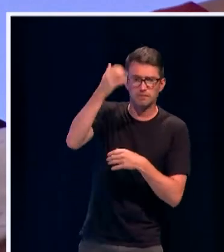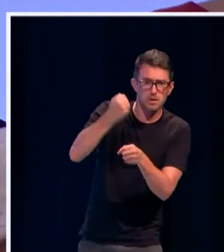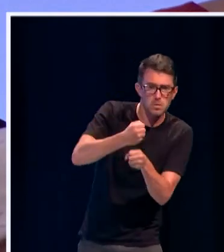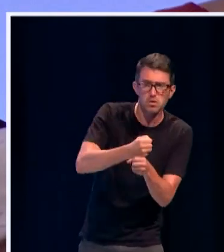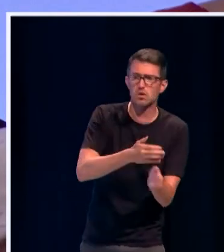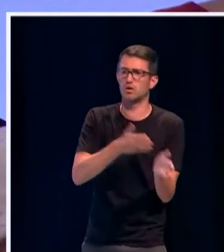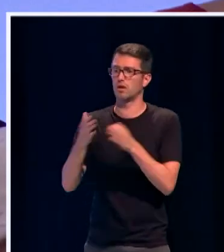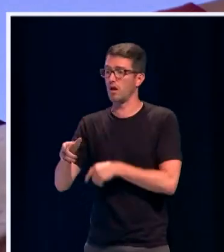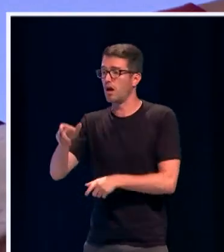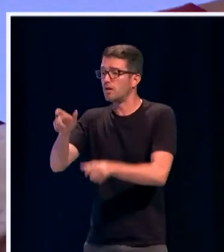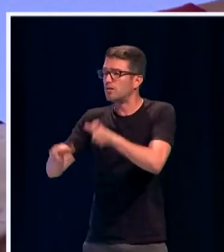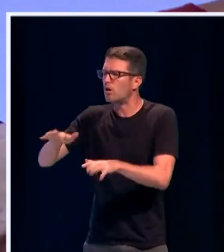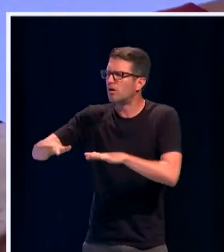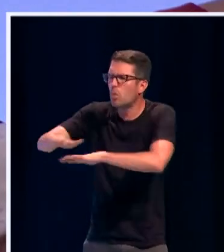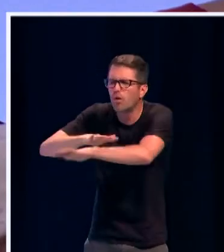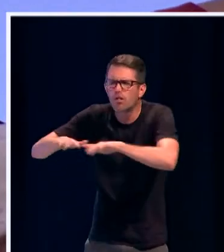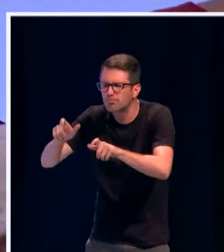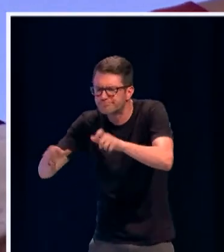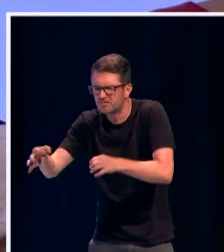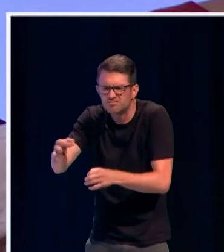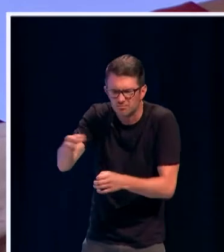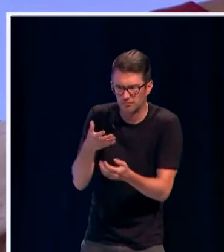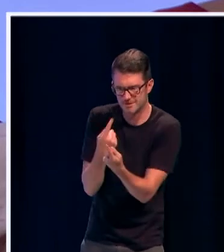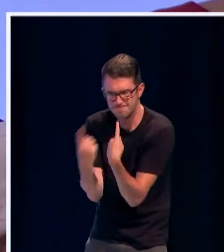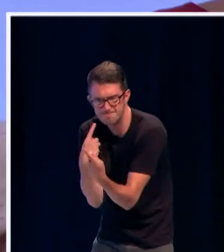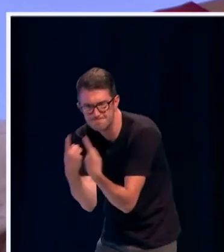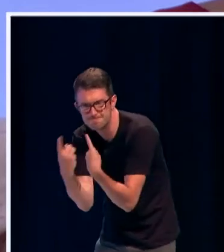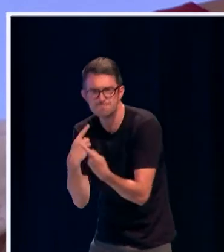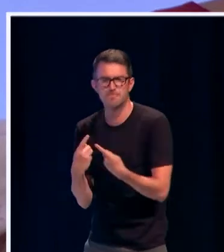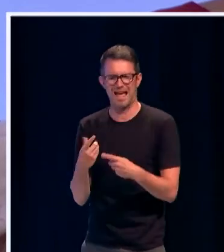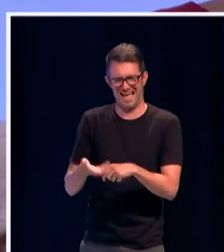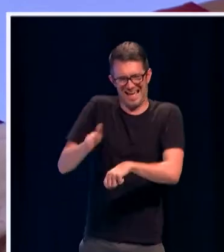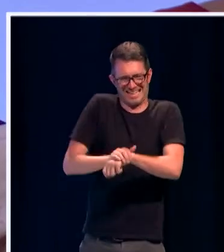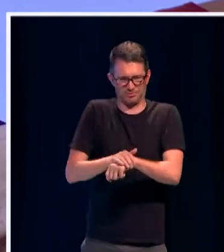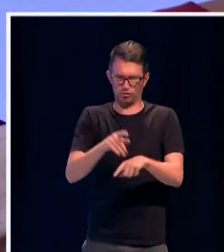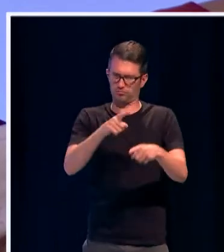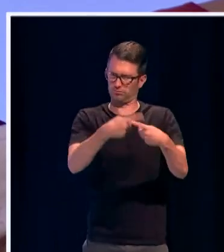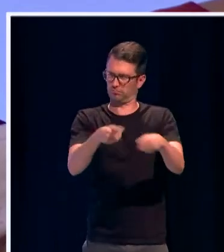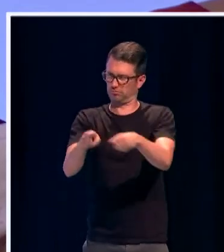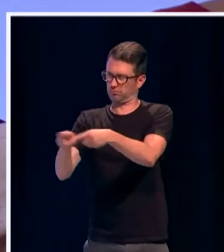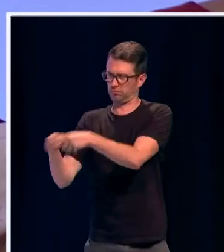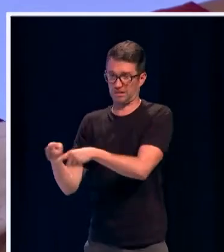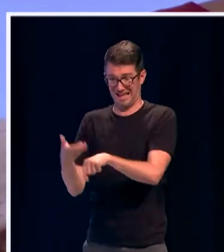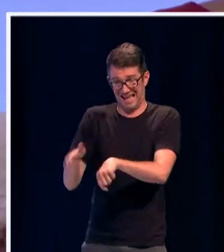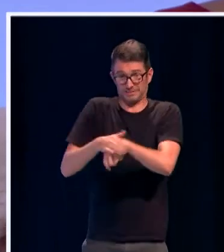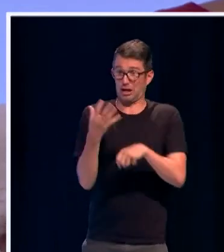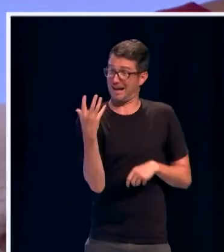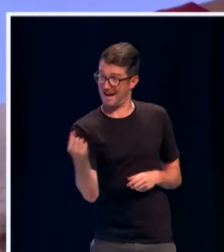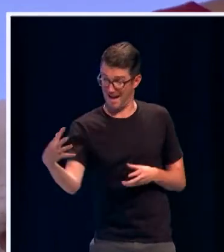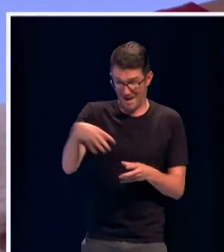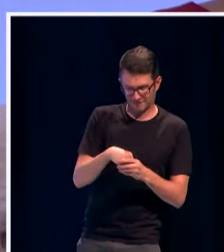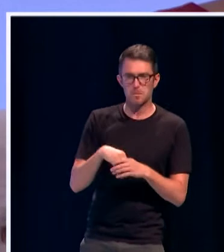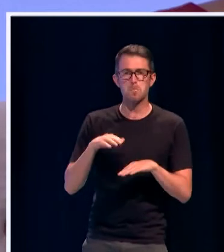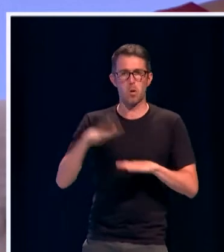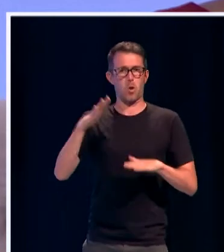above all, experts on resilience in an inclusive society. The work we